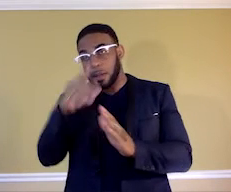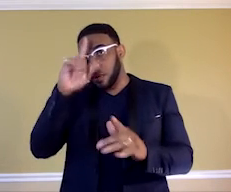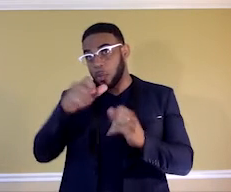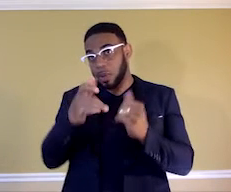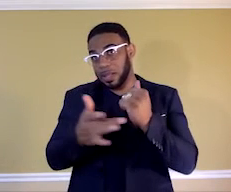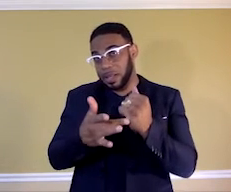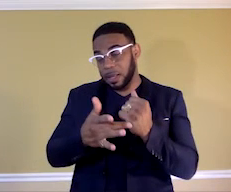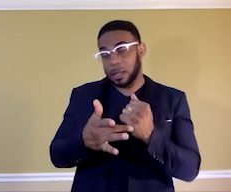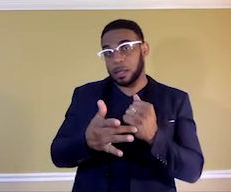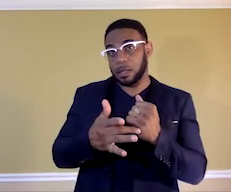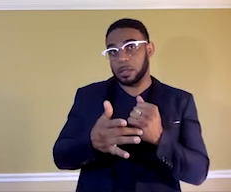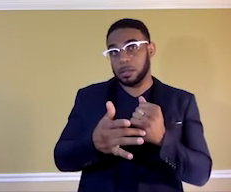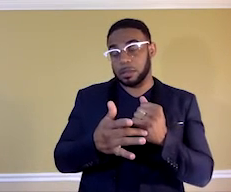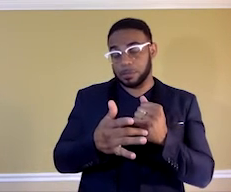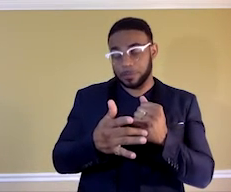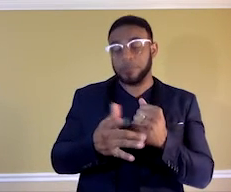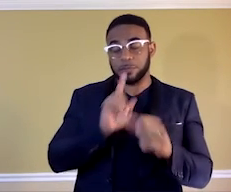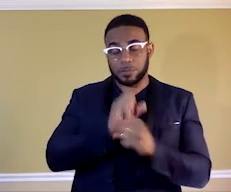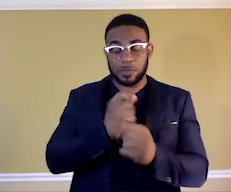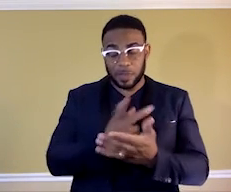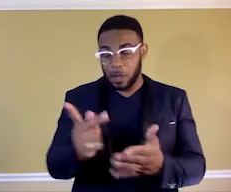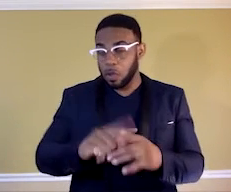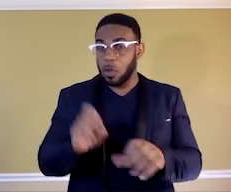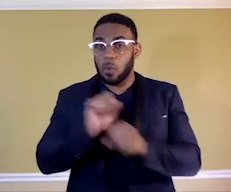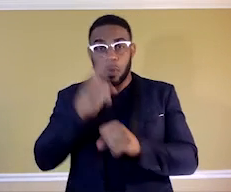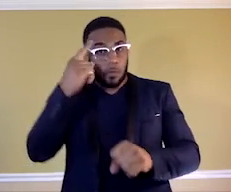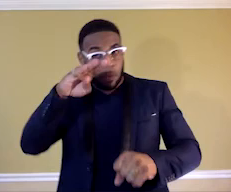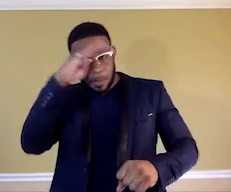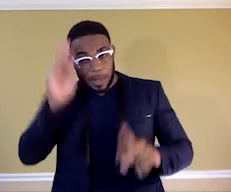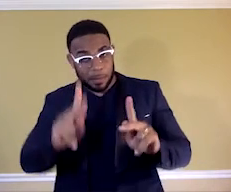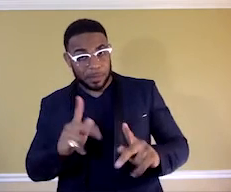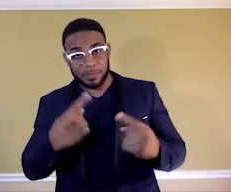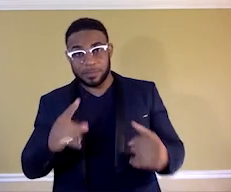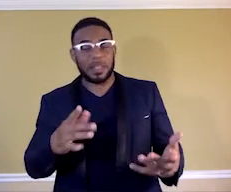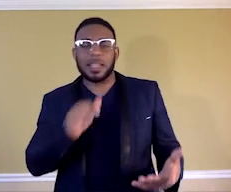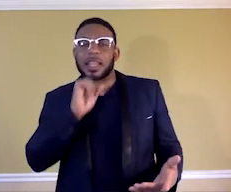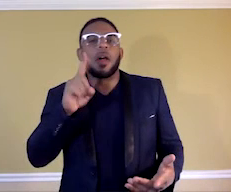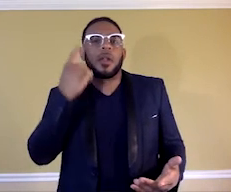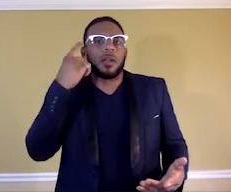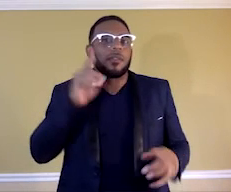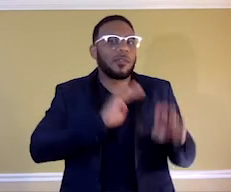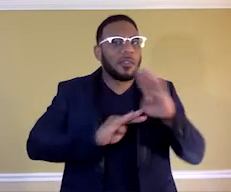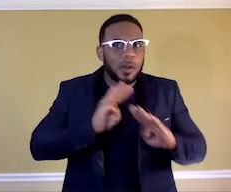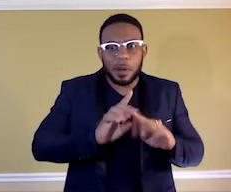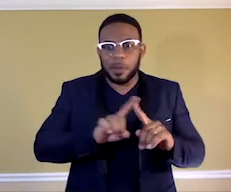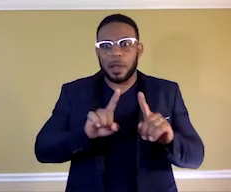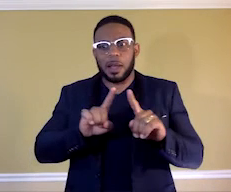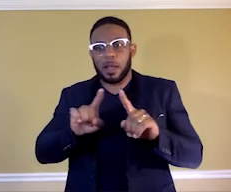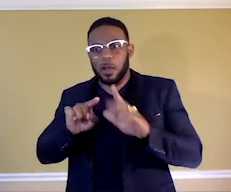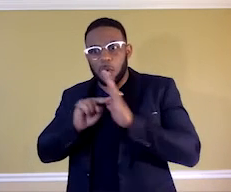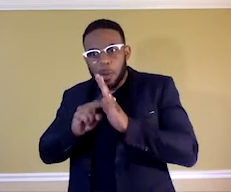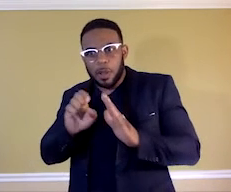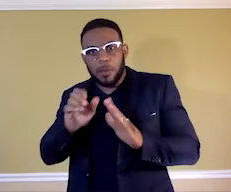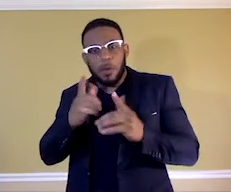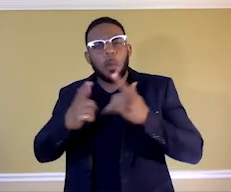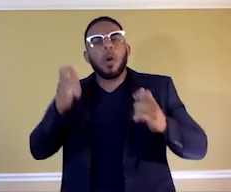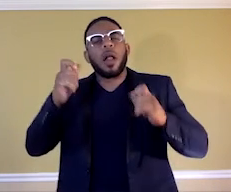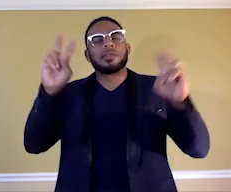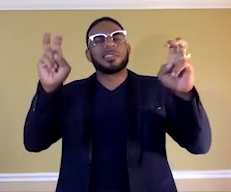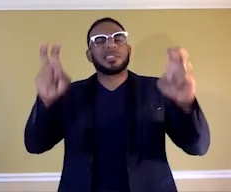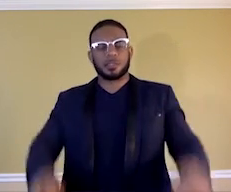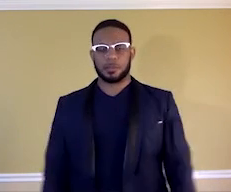when technologies really fail to work for Black people, it's not only frustrating, but it's representative of a larger